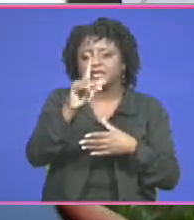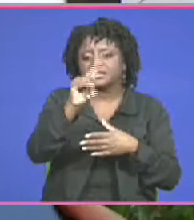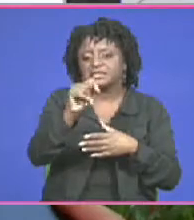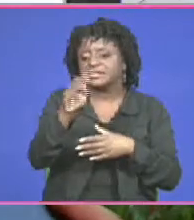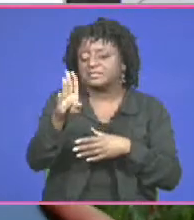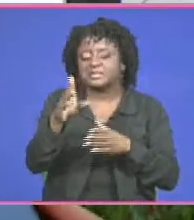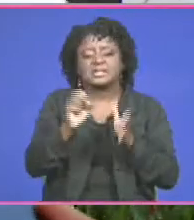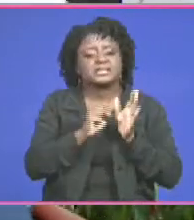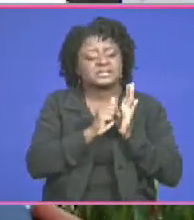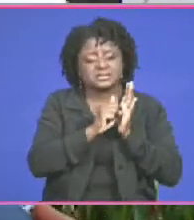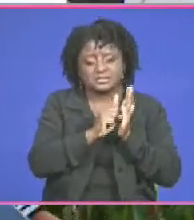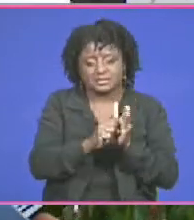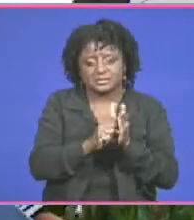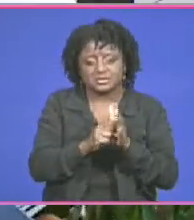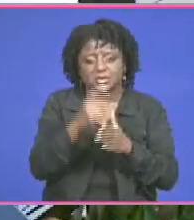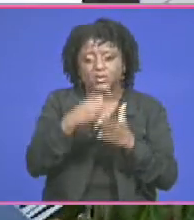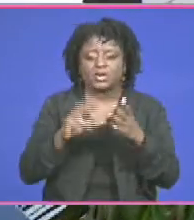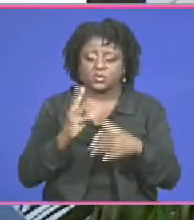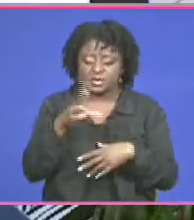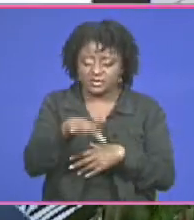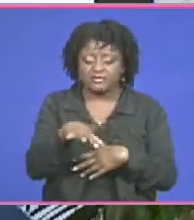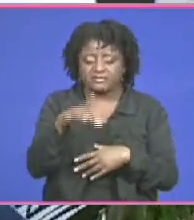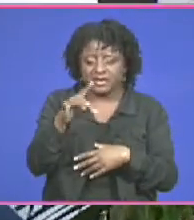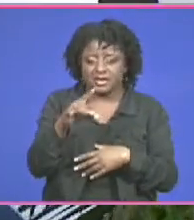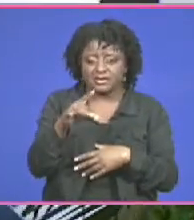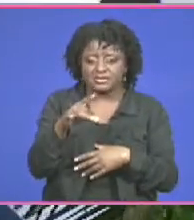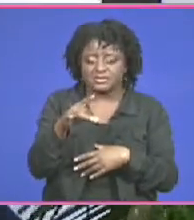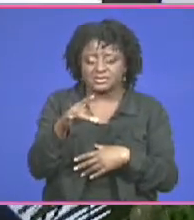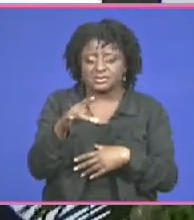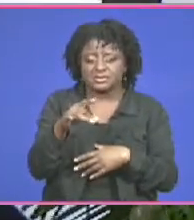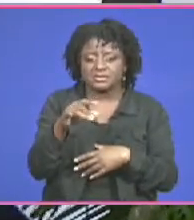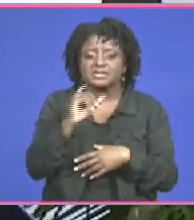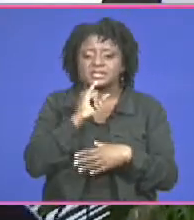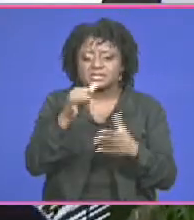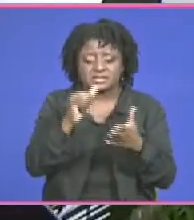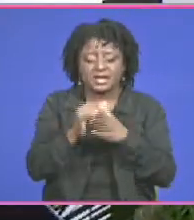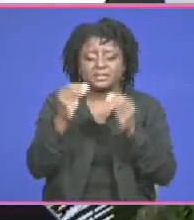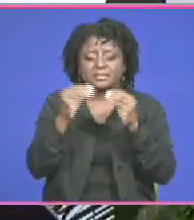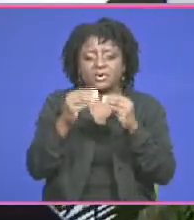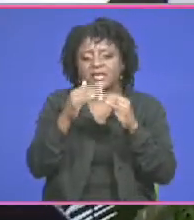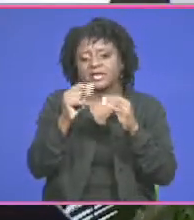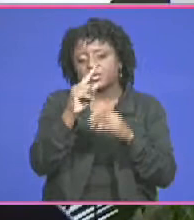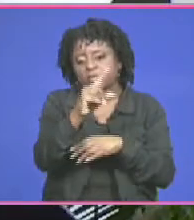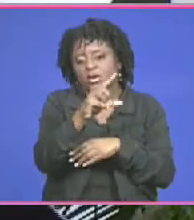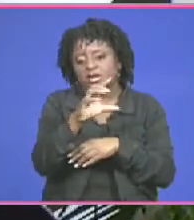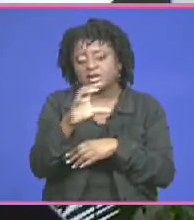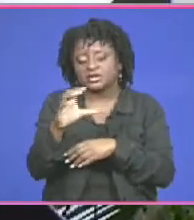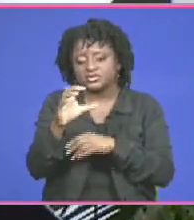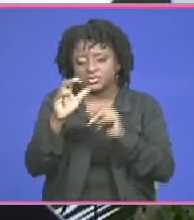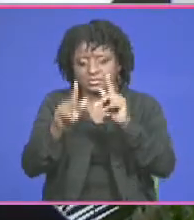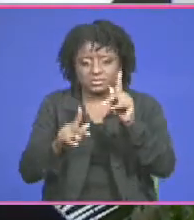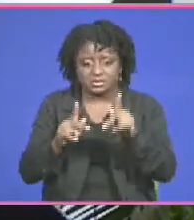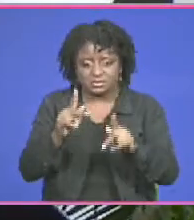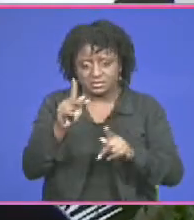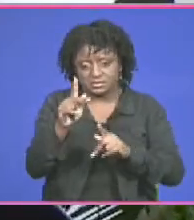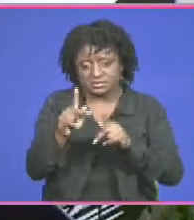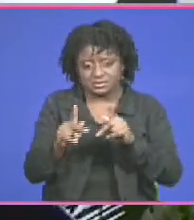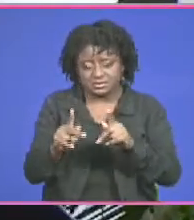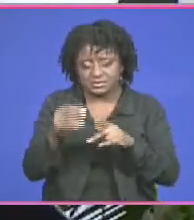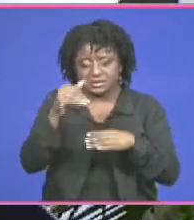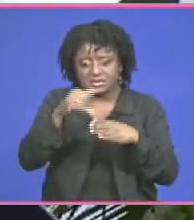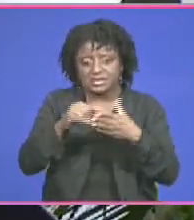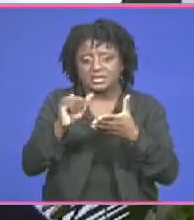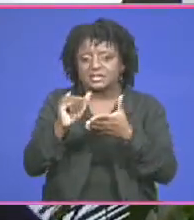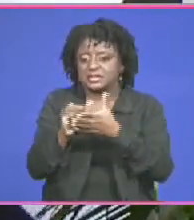we have found thus far is that more than 100 persons in